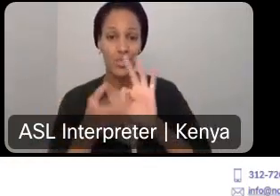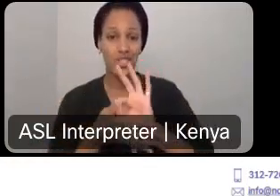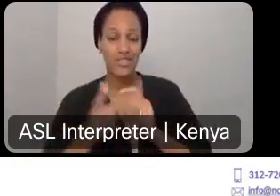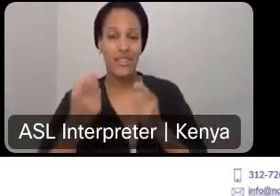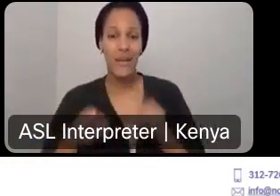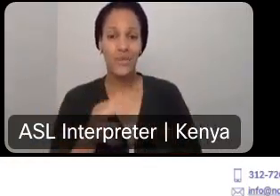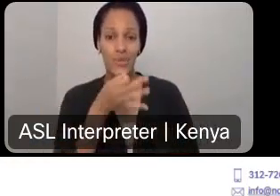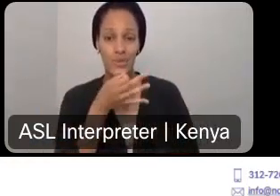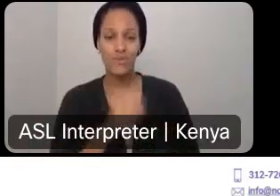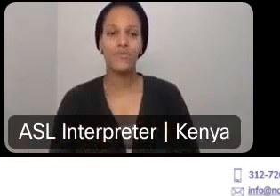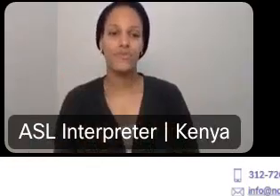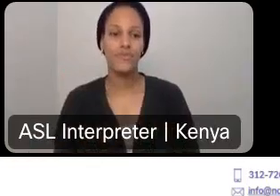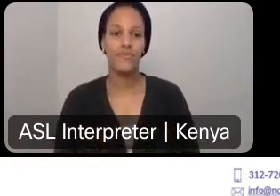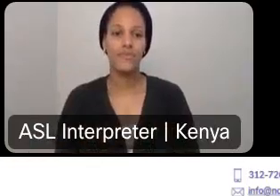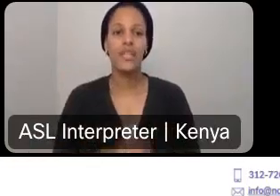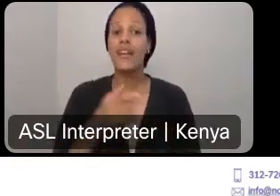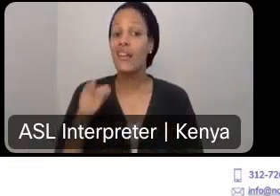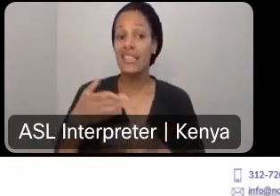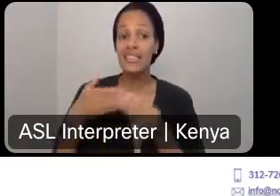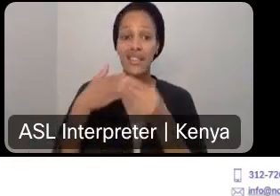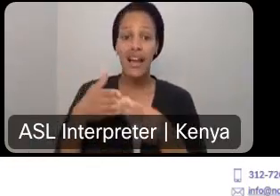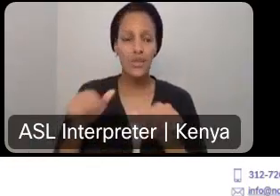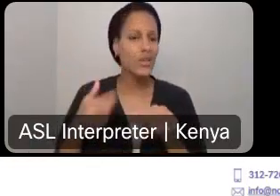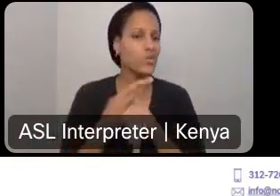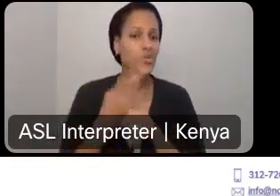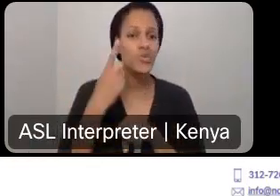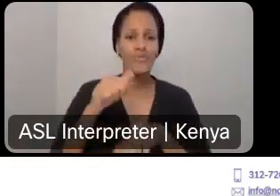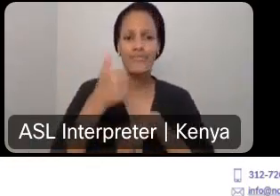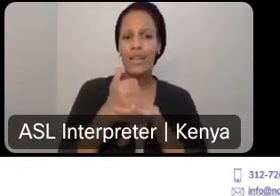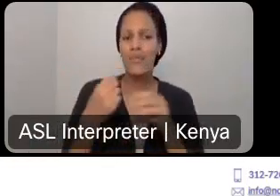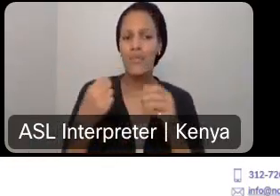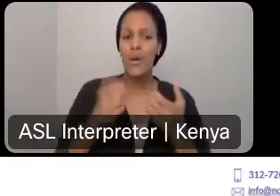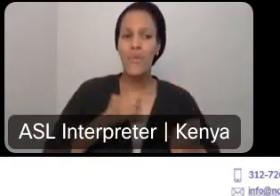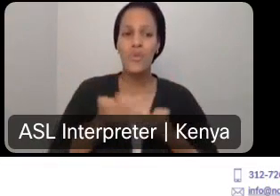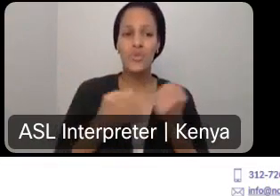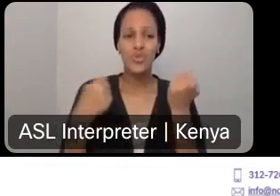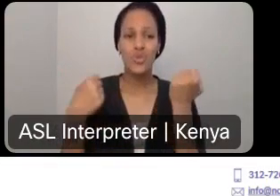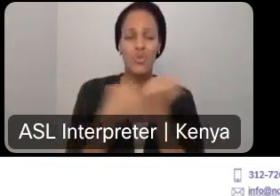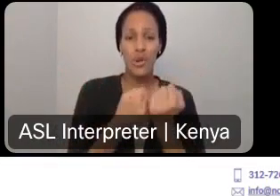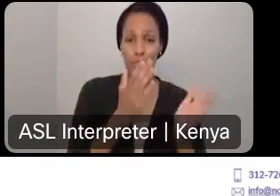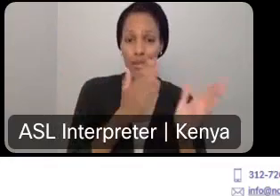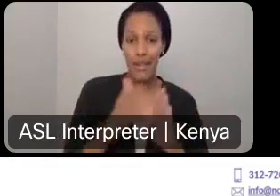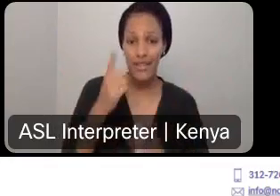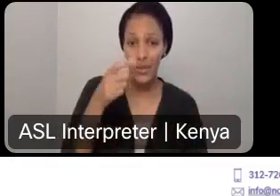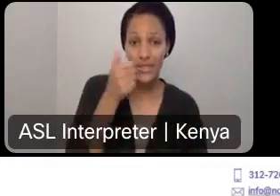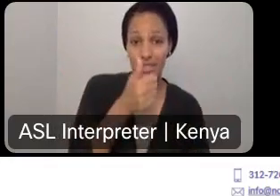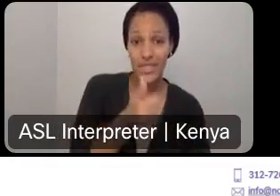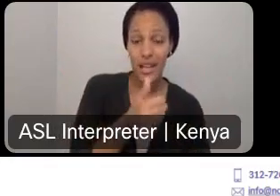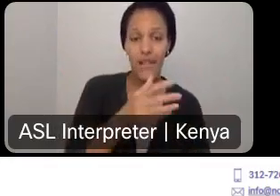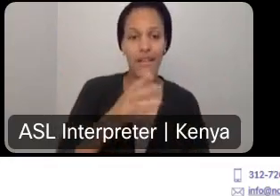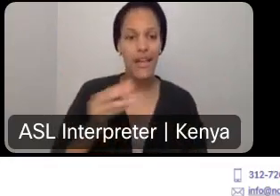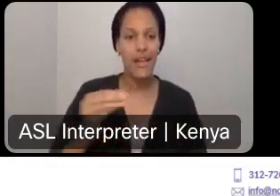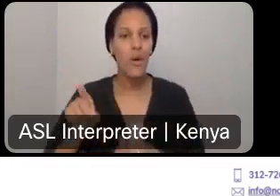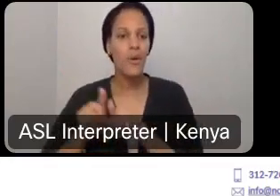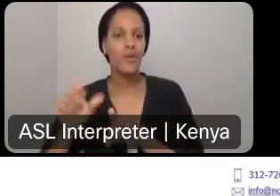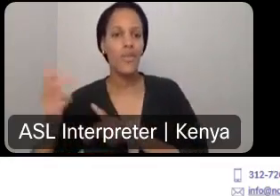to create emotional support plans for yourself and others when there is not a crisis or stressful event